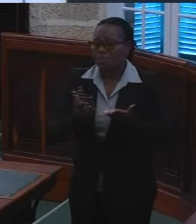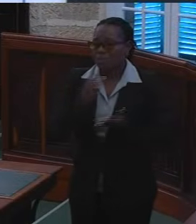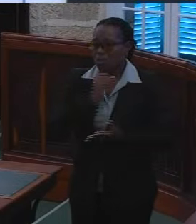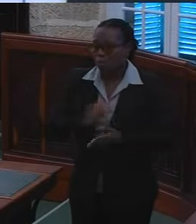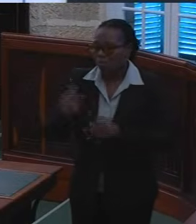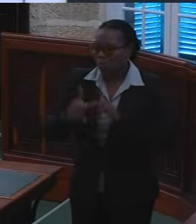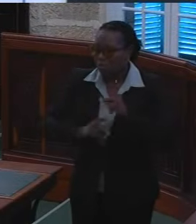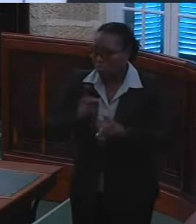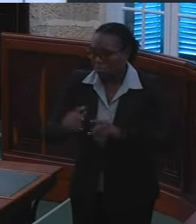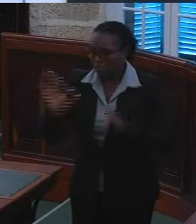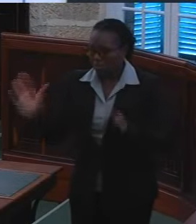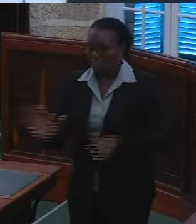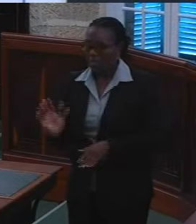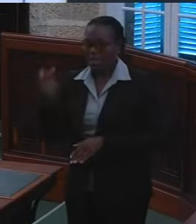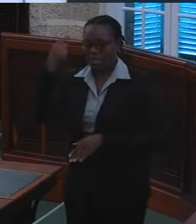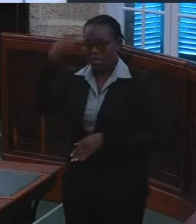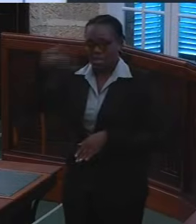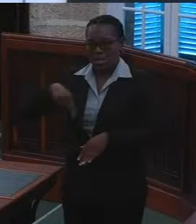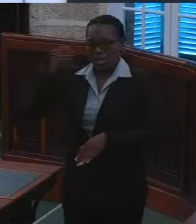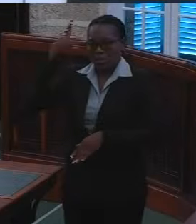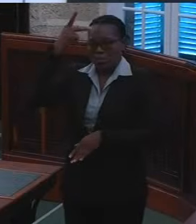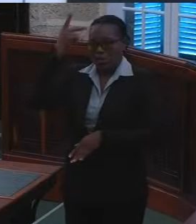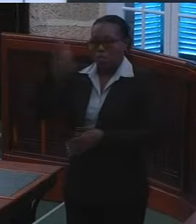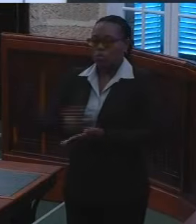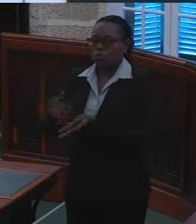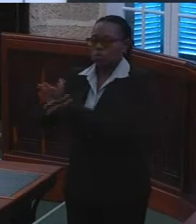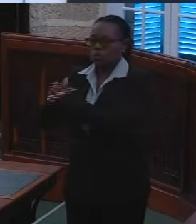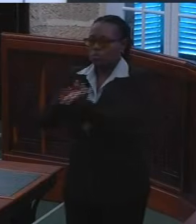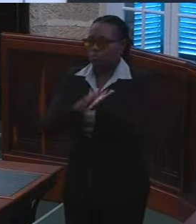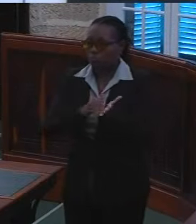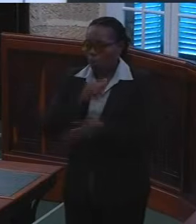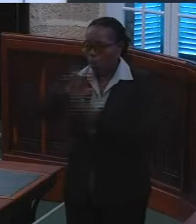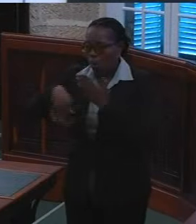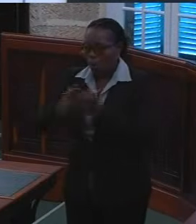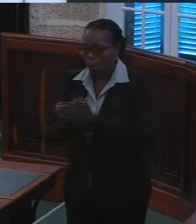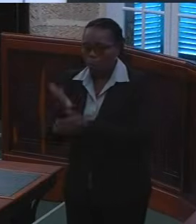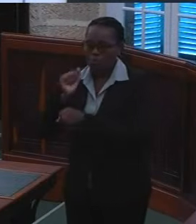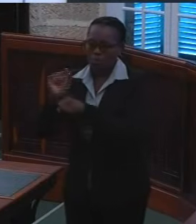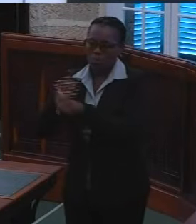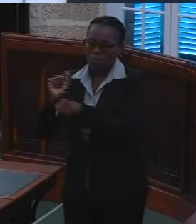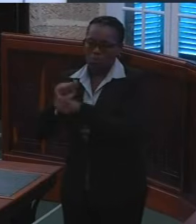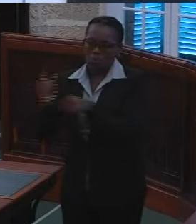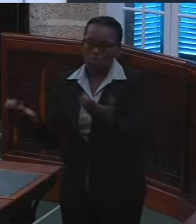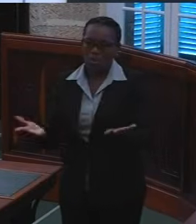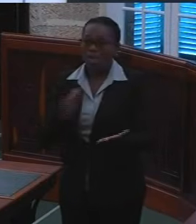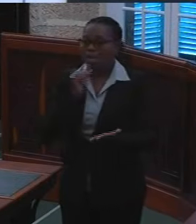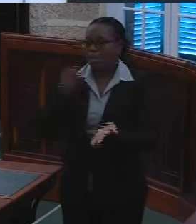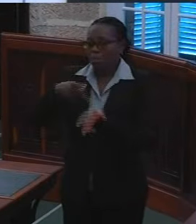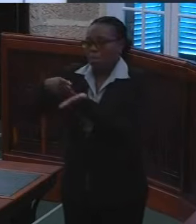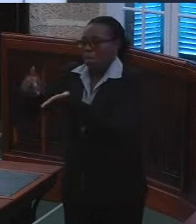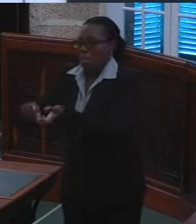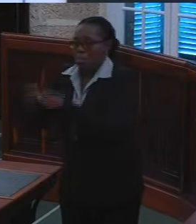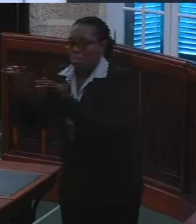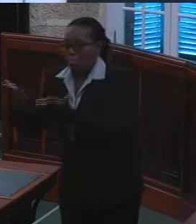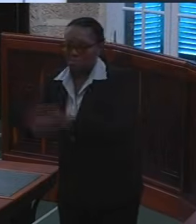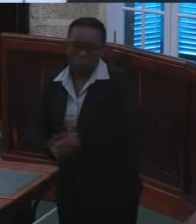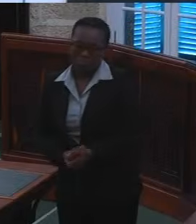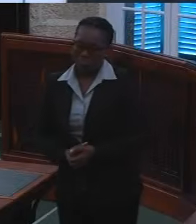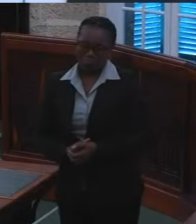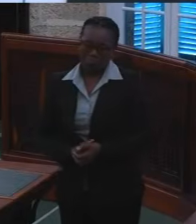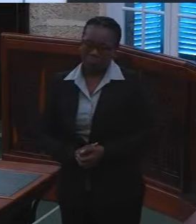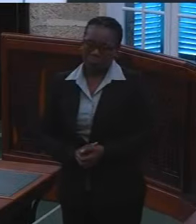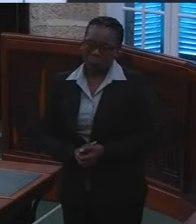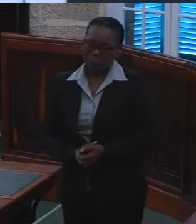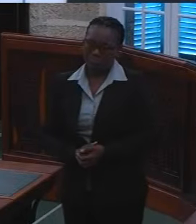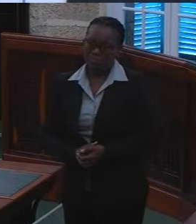sir, for the work that they have done, sir, for what is not necessarily a very significant paycheck, Mr. Speaker, sir. But I